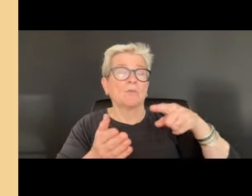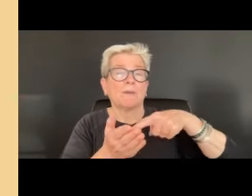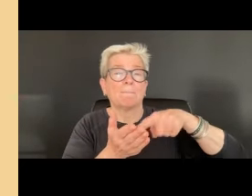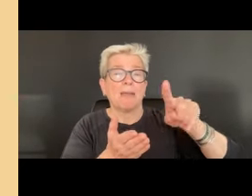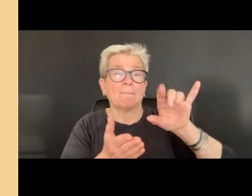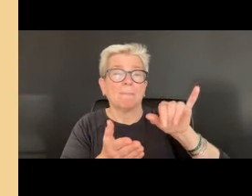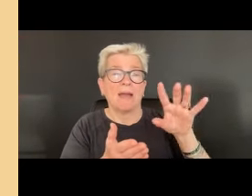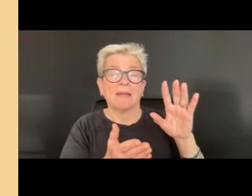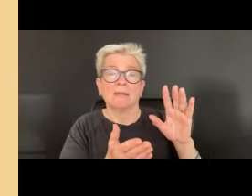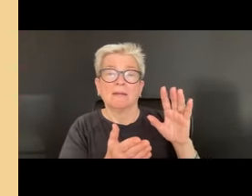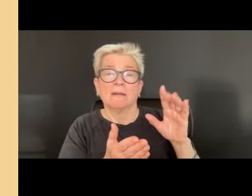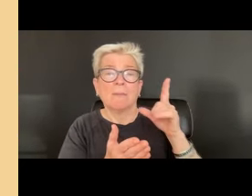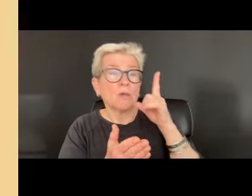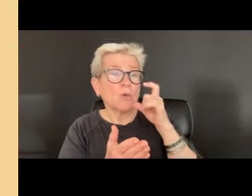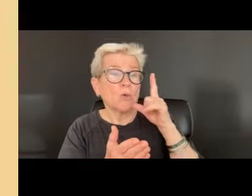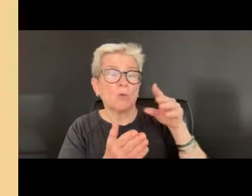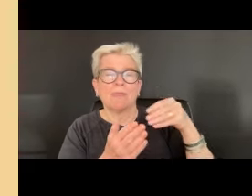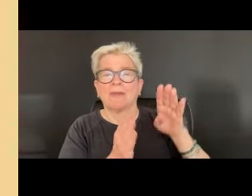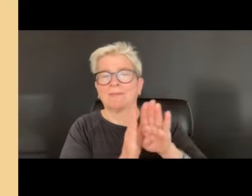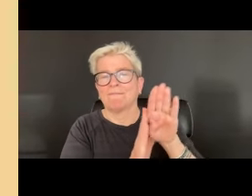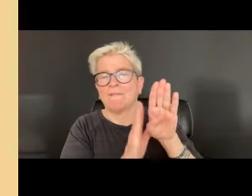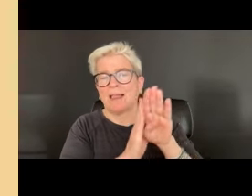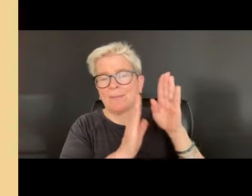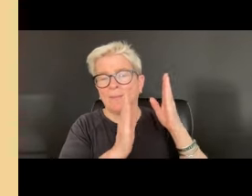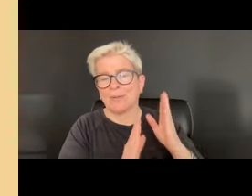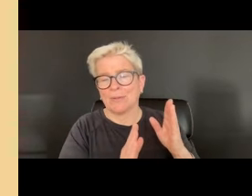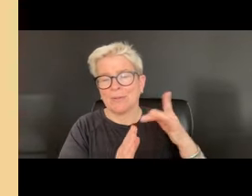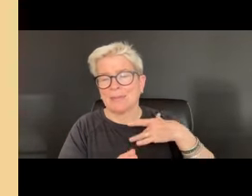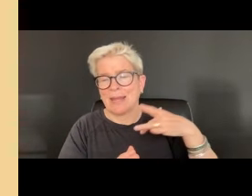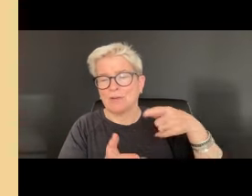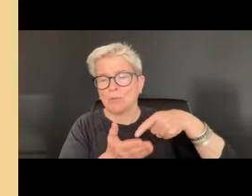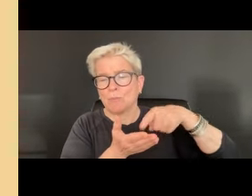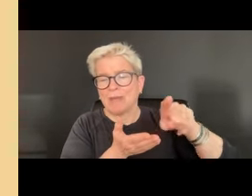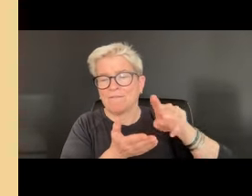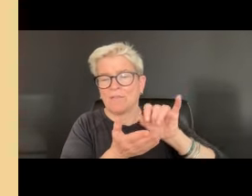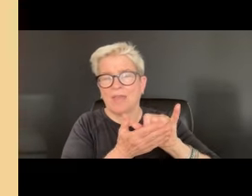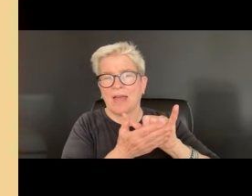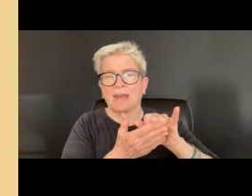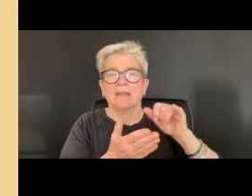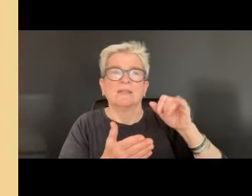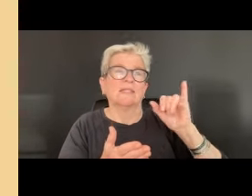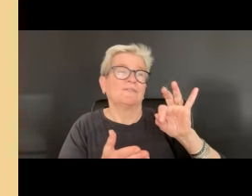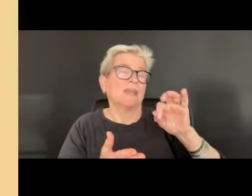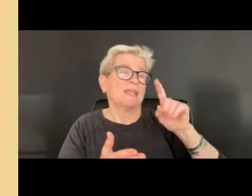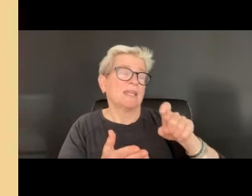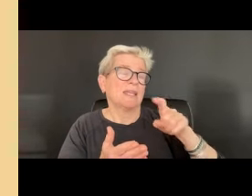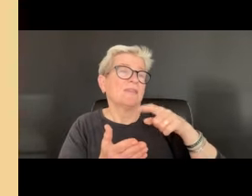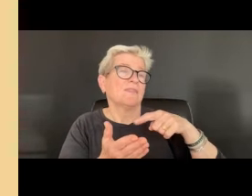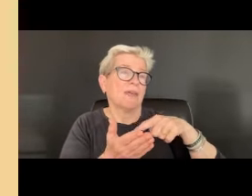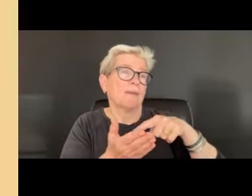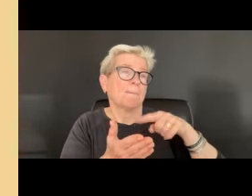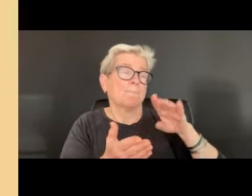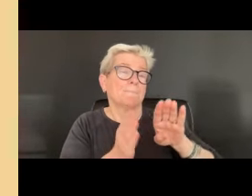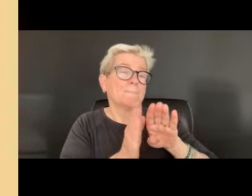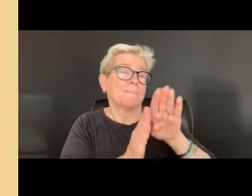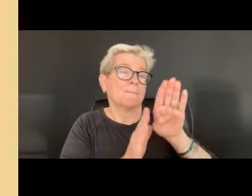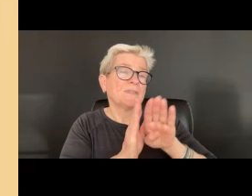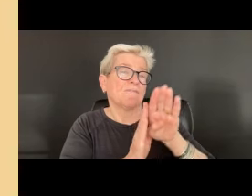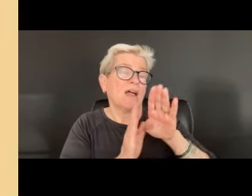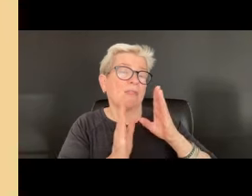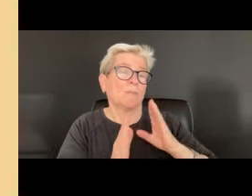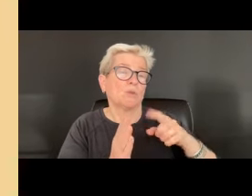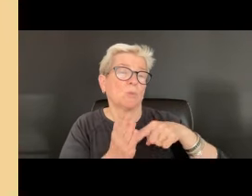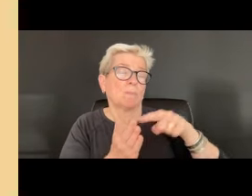developers. And so if they're needed, developers will pay for it, or if they're too expensive, housing may not get built.